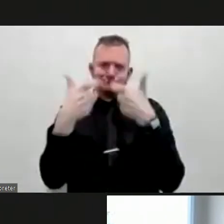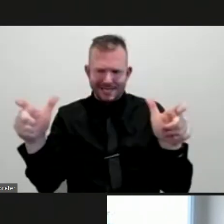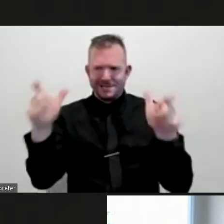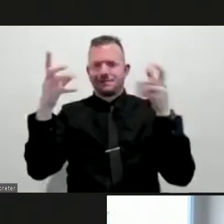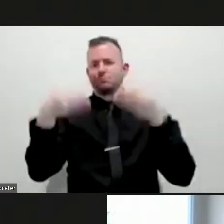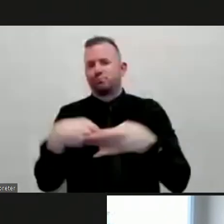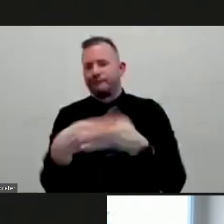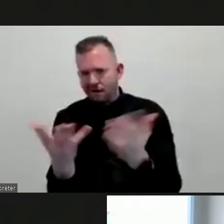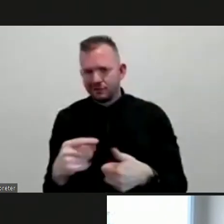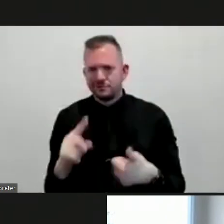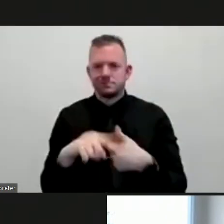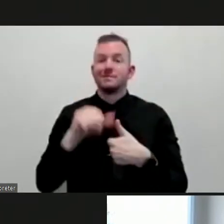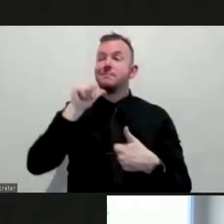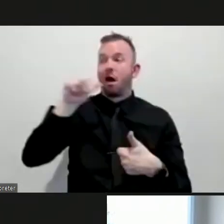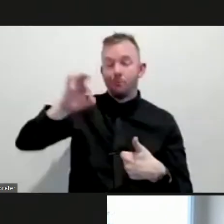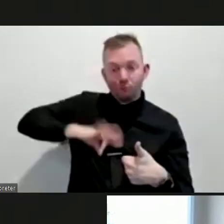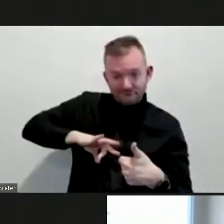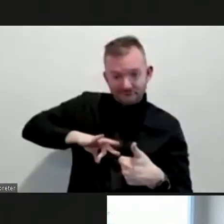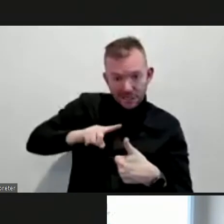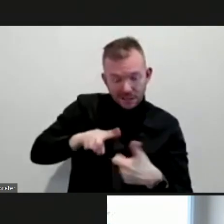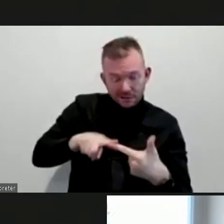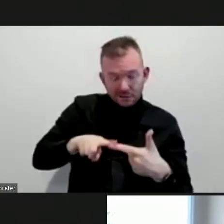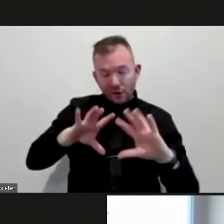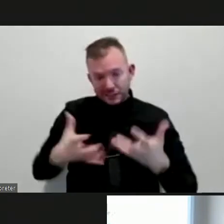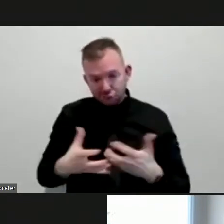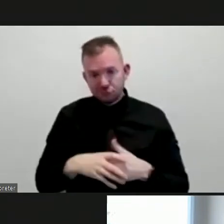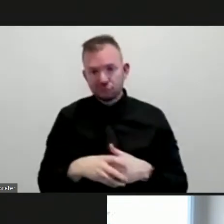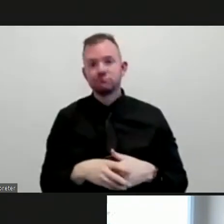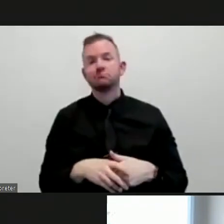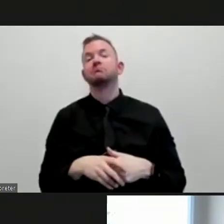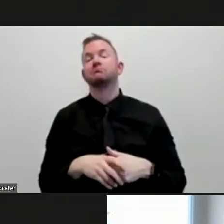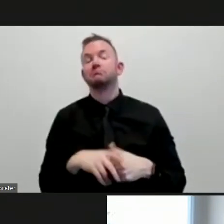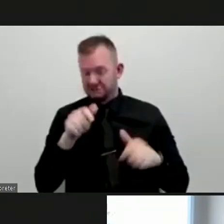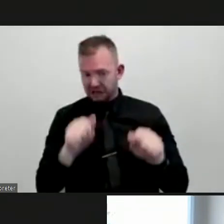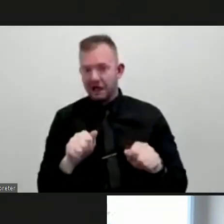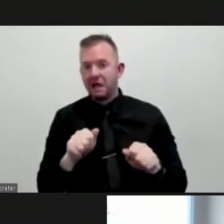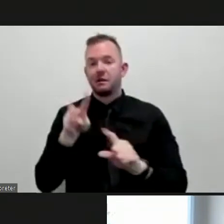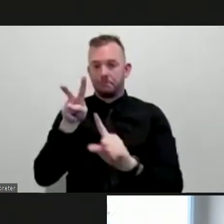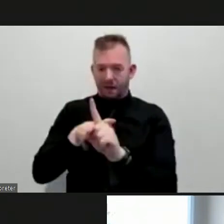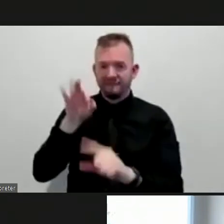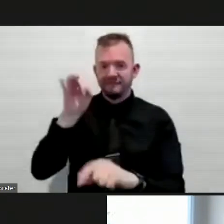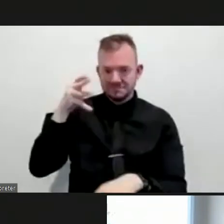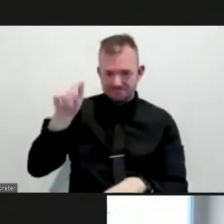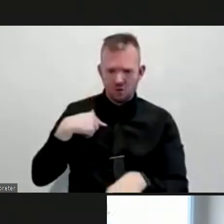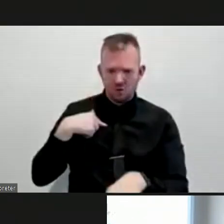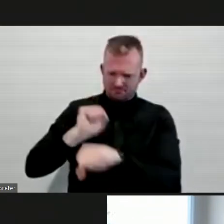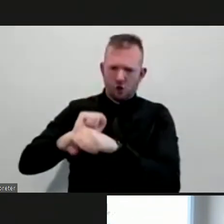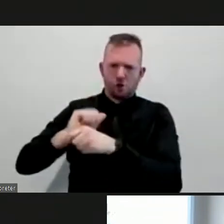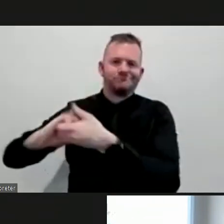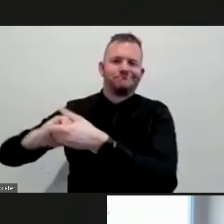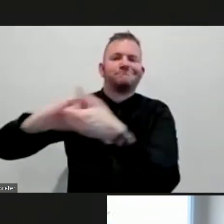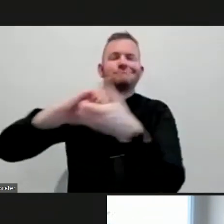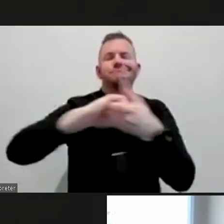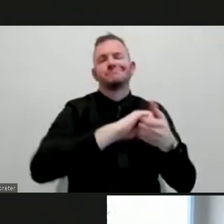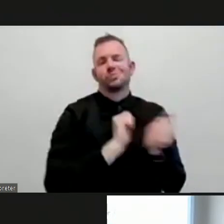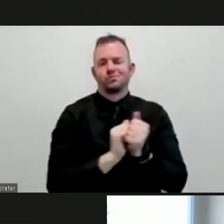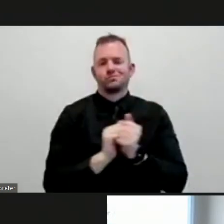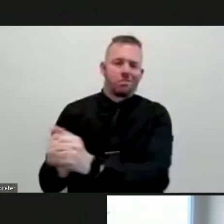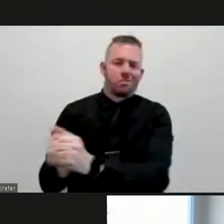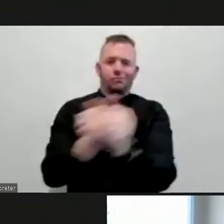be eligible, nonprofit healthcare providers. So we're working with them directly on